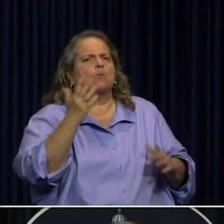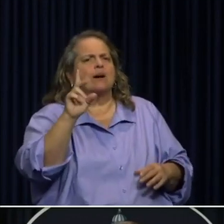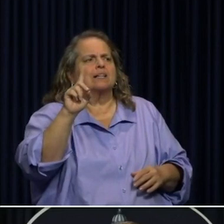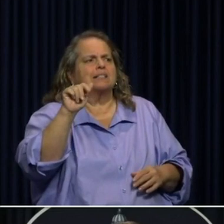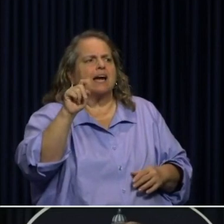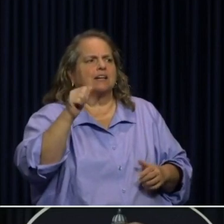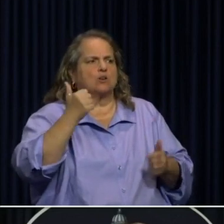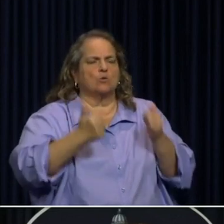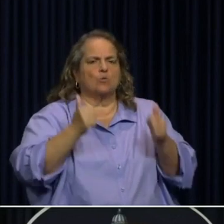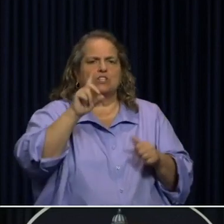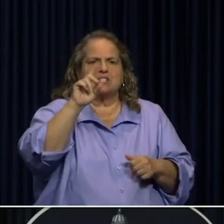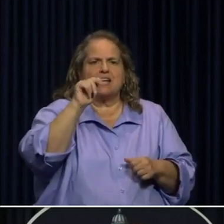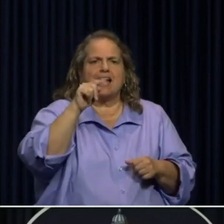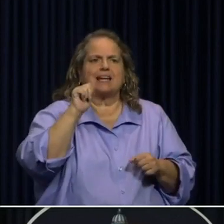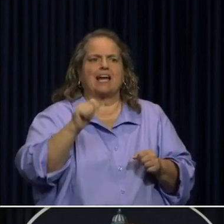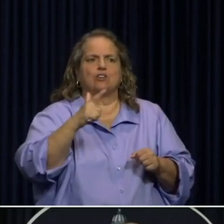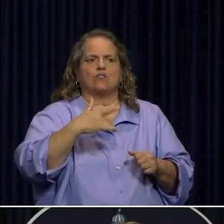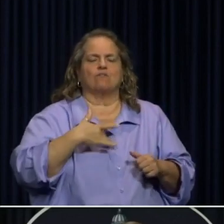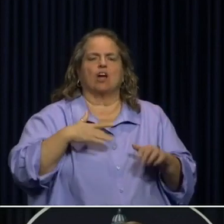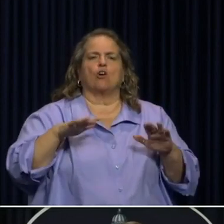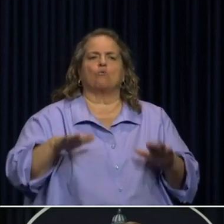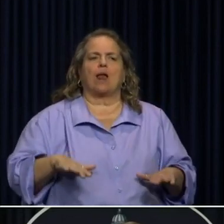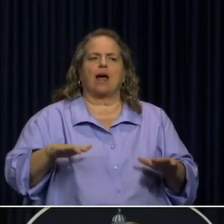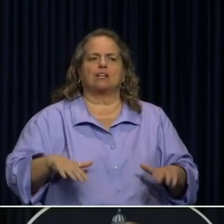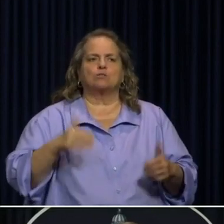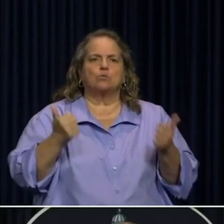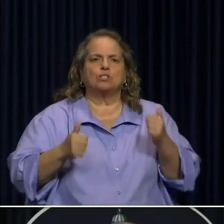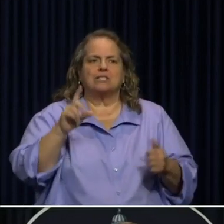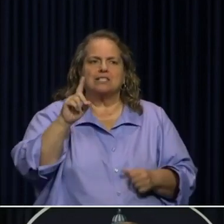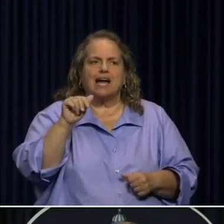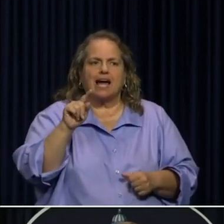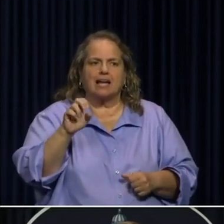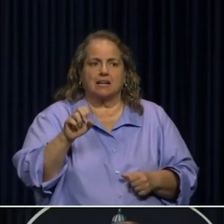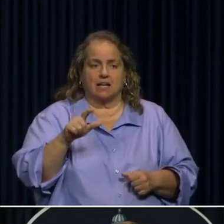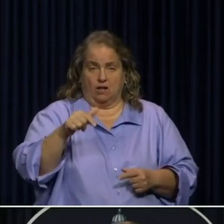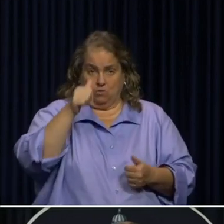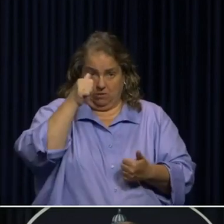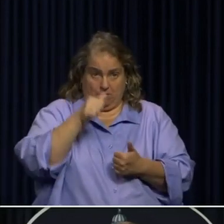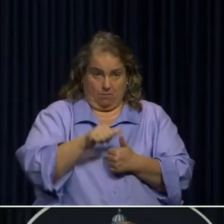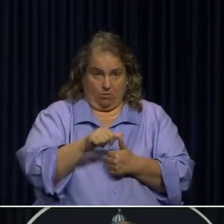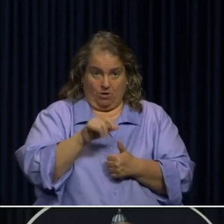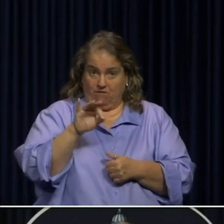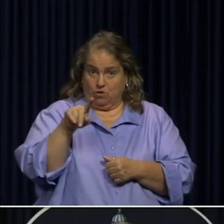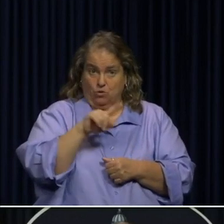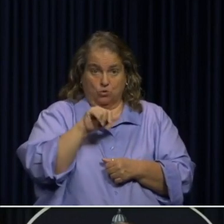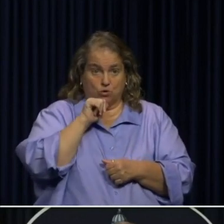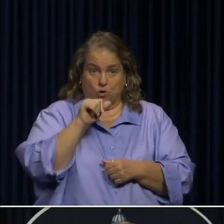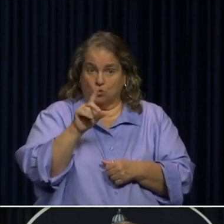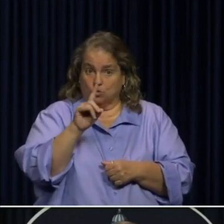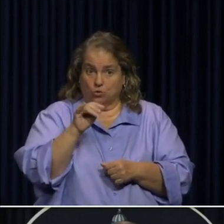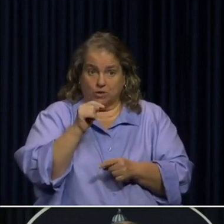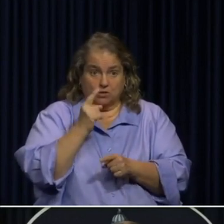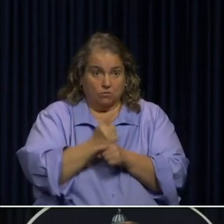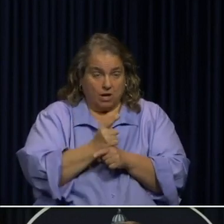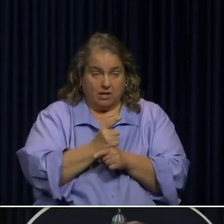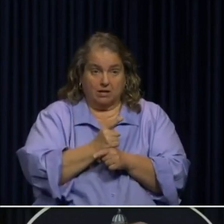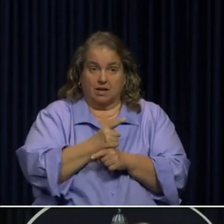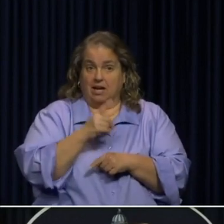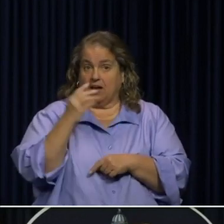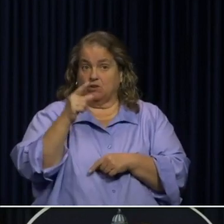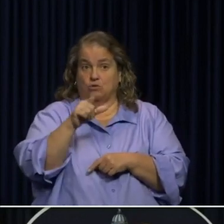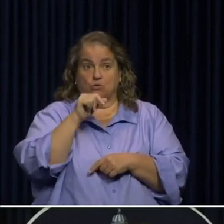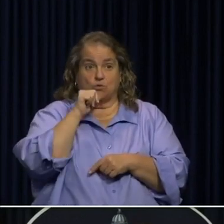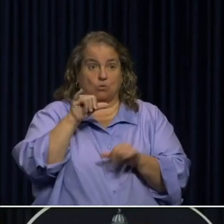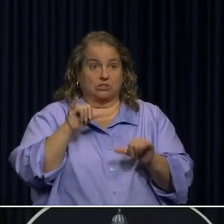date do you think we can relax things? Remember, when we don't do this right, and when we don't stay strong